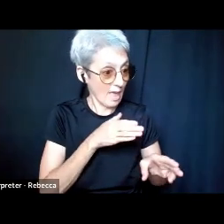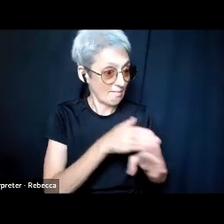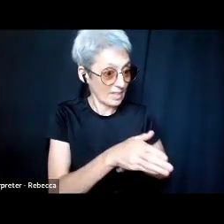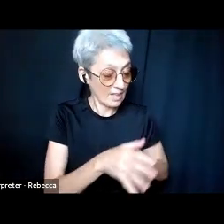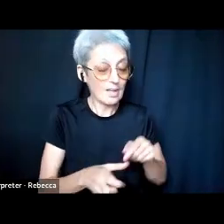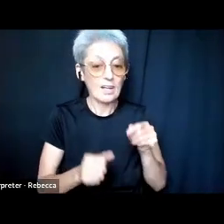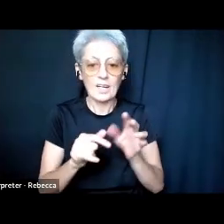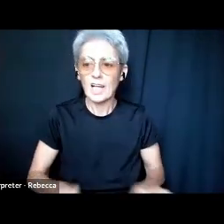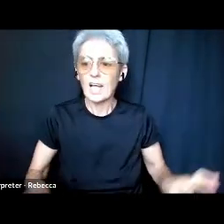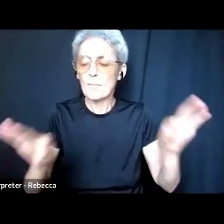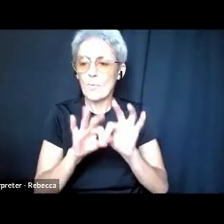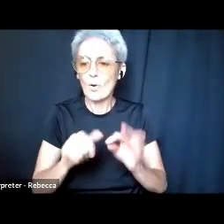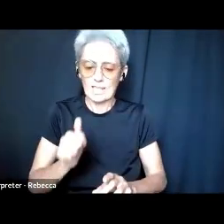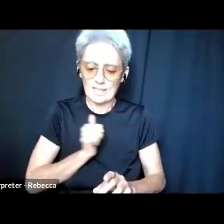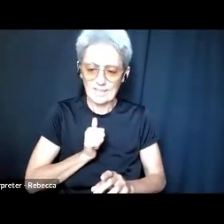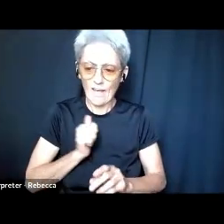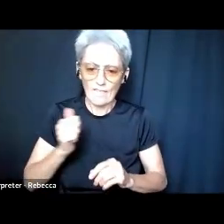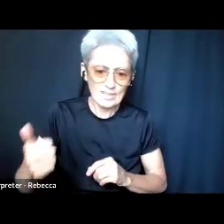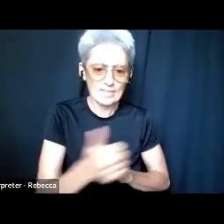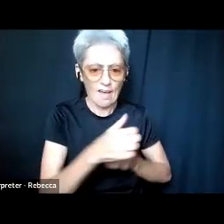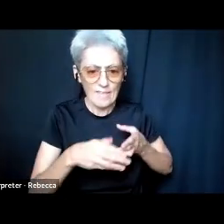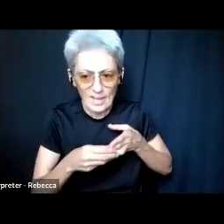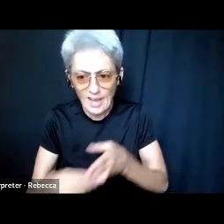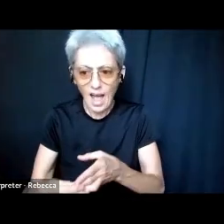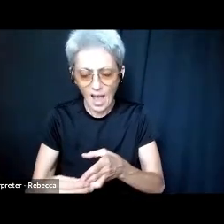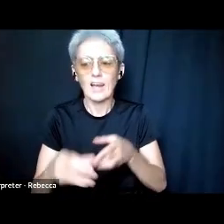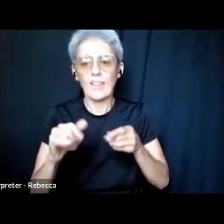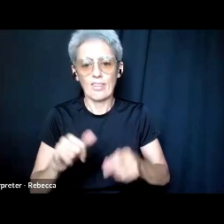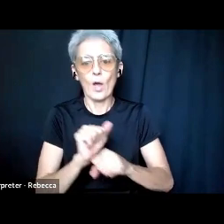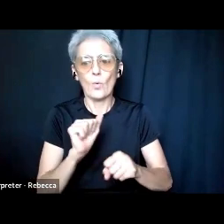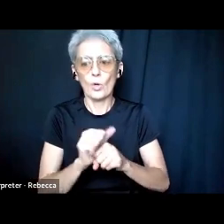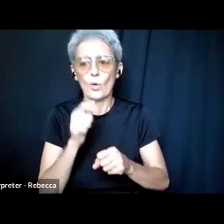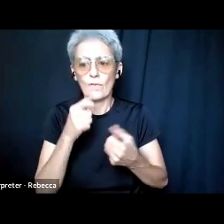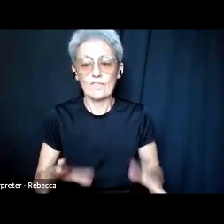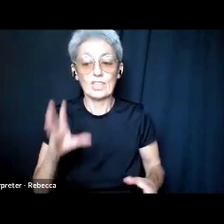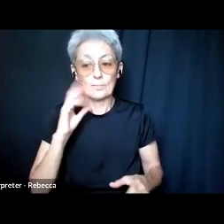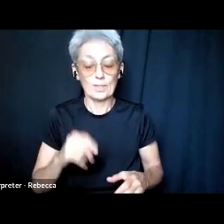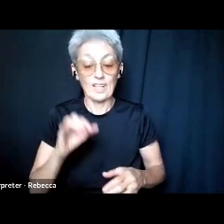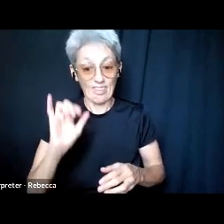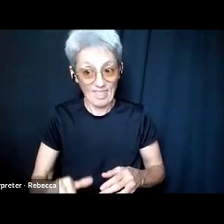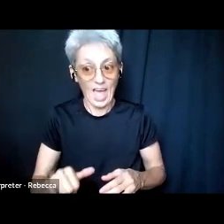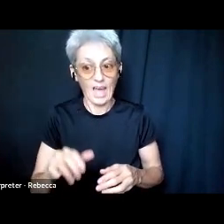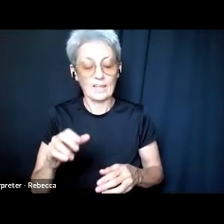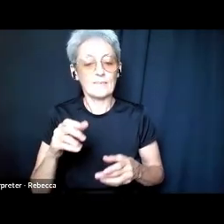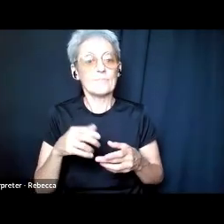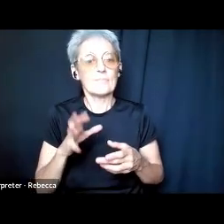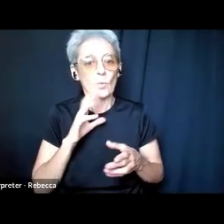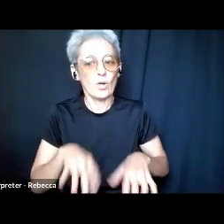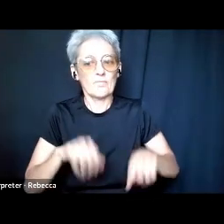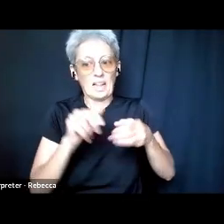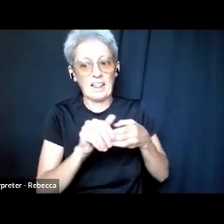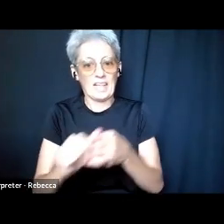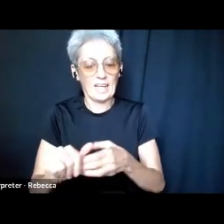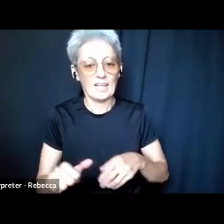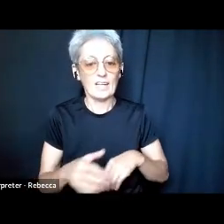and self-led by people doing the work. So it's been amazing, and they actually helped put together these slides describing what